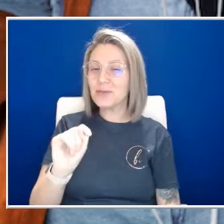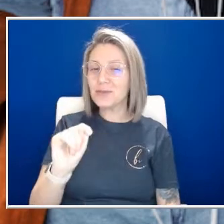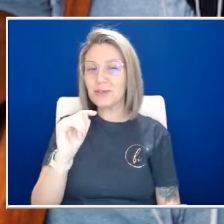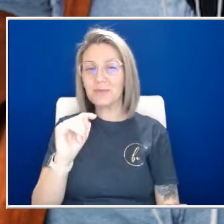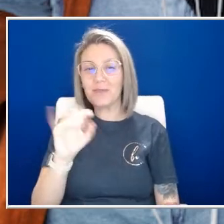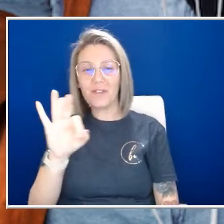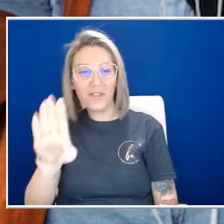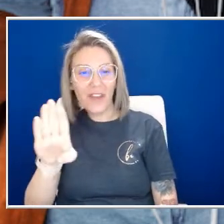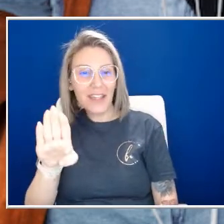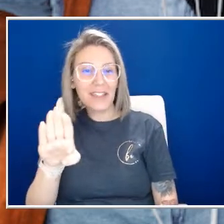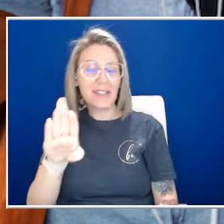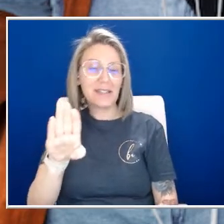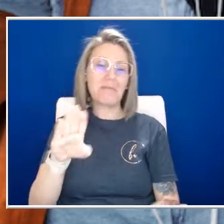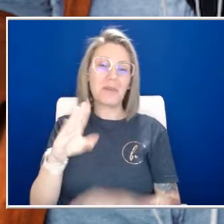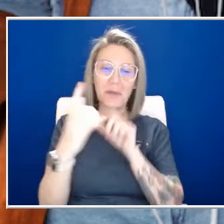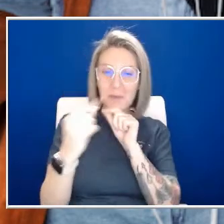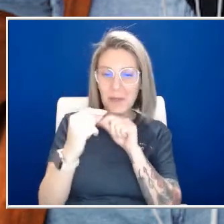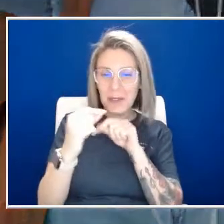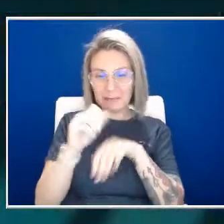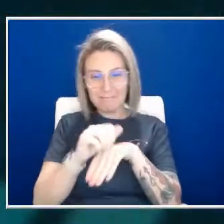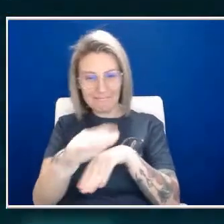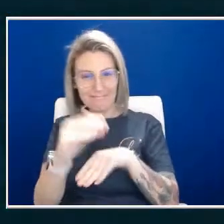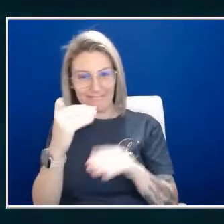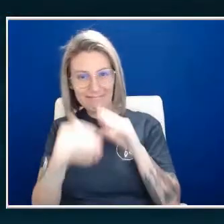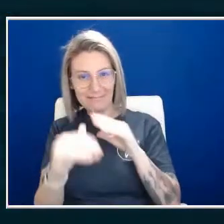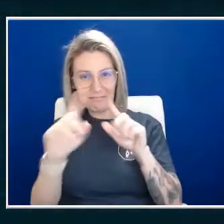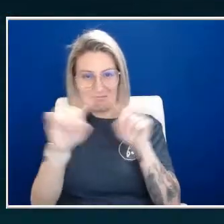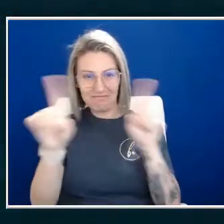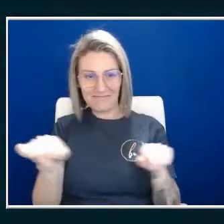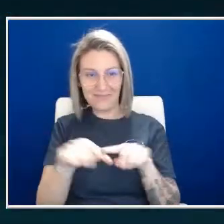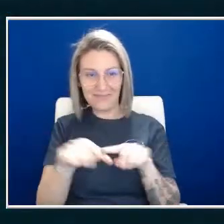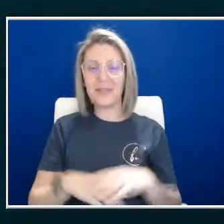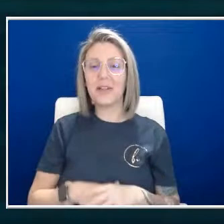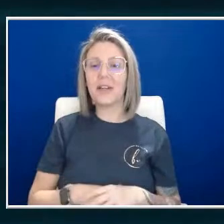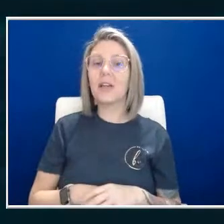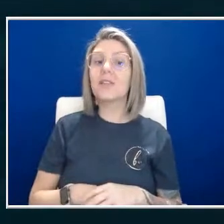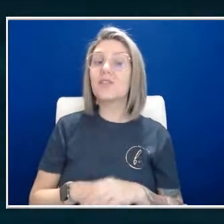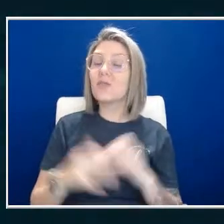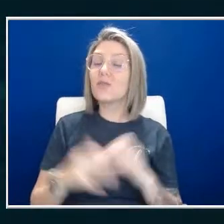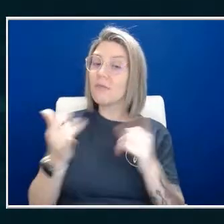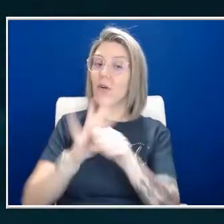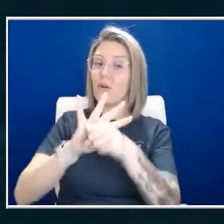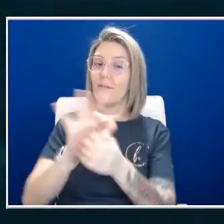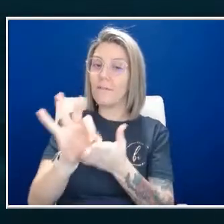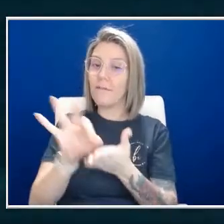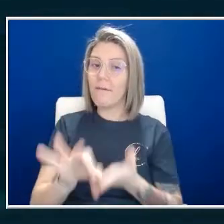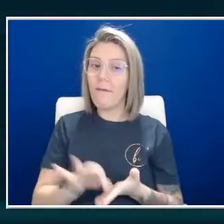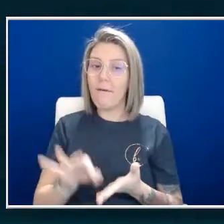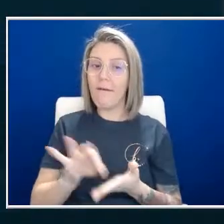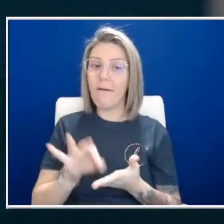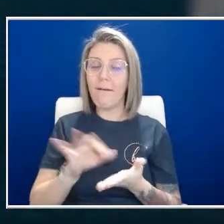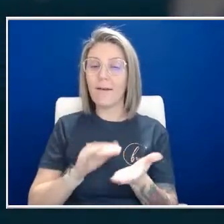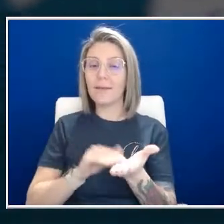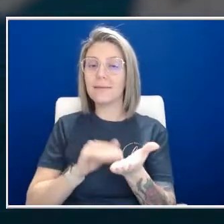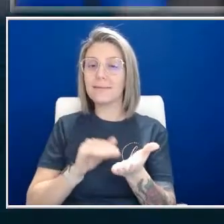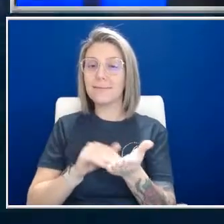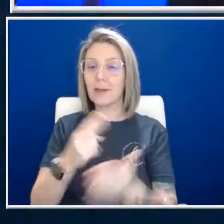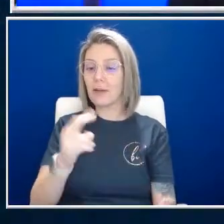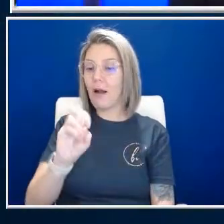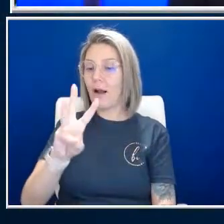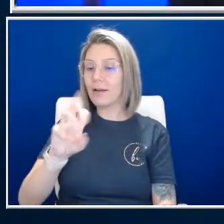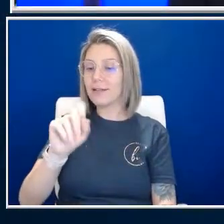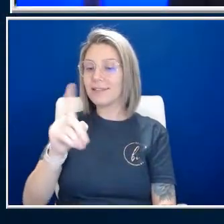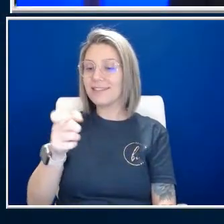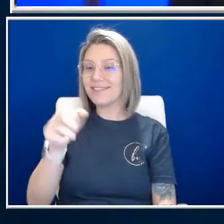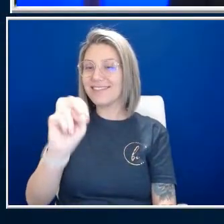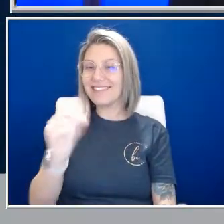The info is right there on your screen. Let's get a quick COVID count with Dr. Dana Hawkinson, Medical Director of Infection Prevention and Control. Good morning. How are you? Hi, good. Hey.